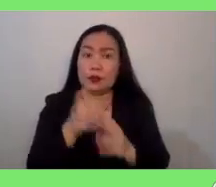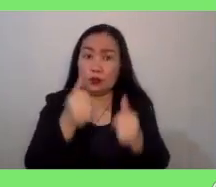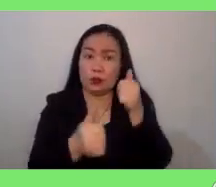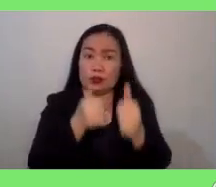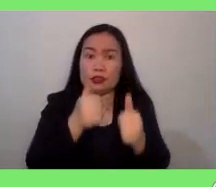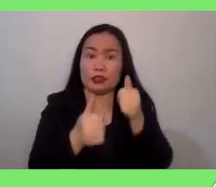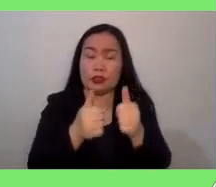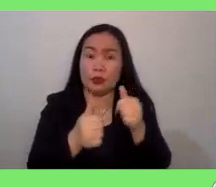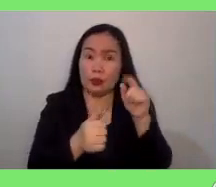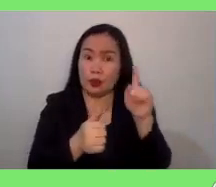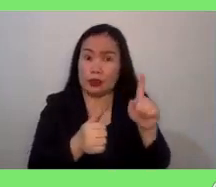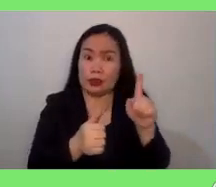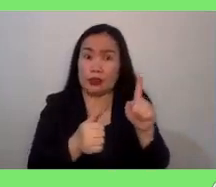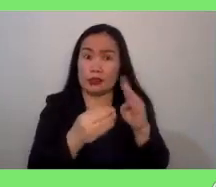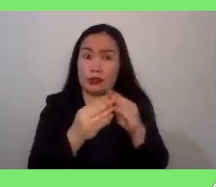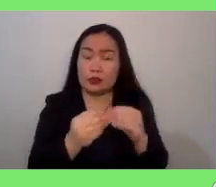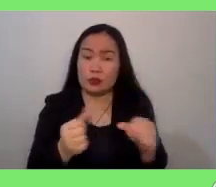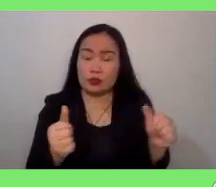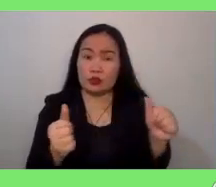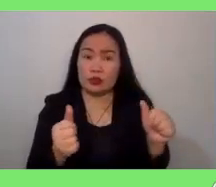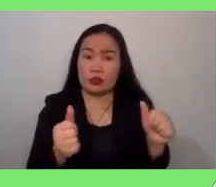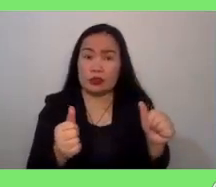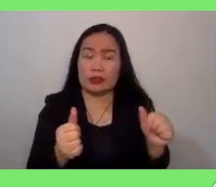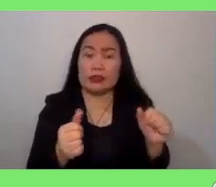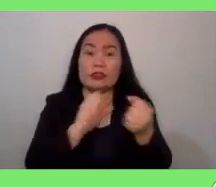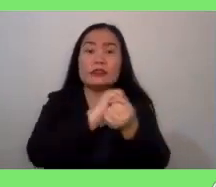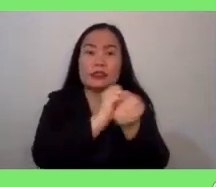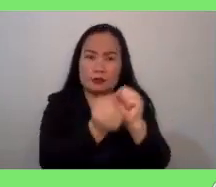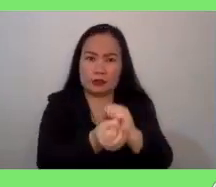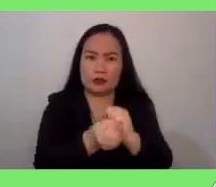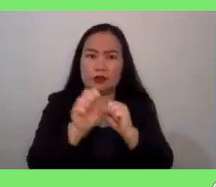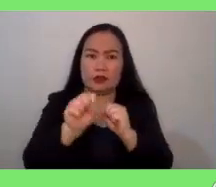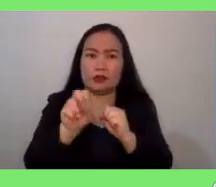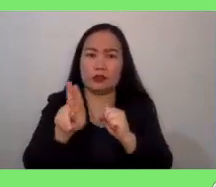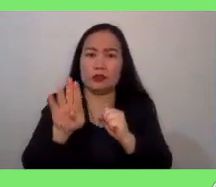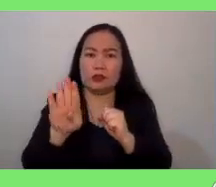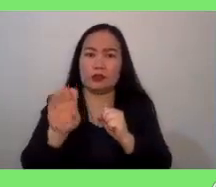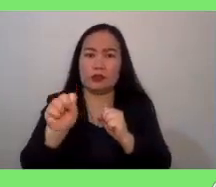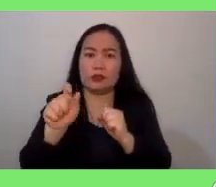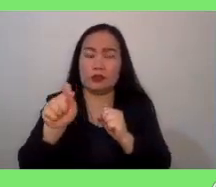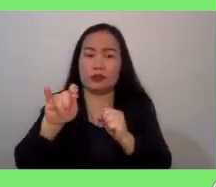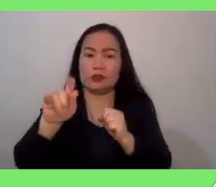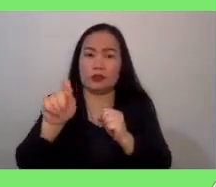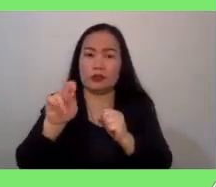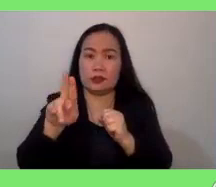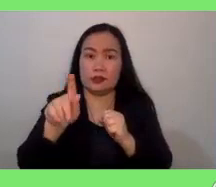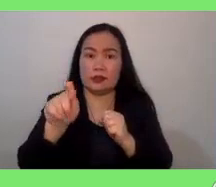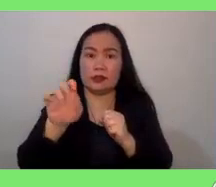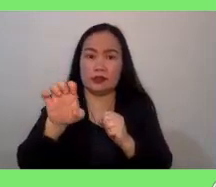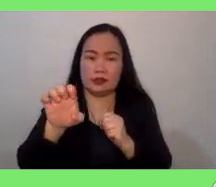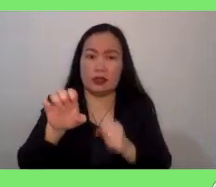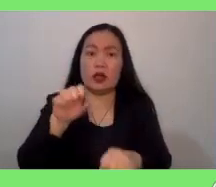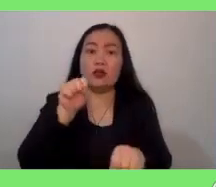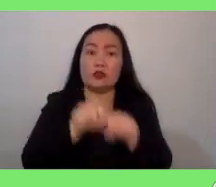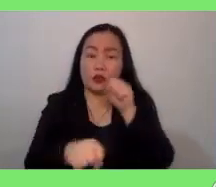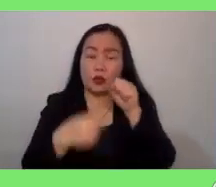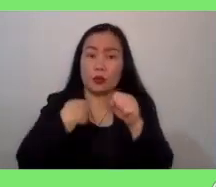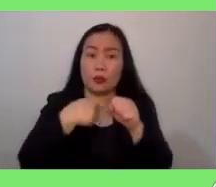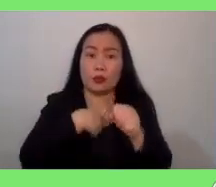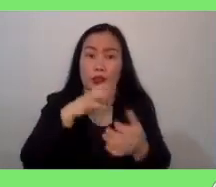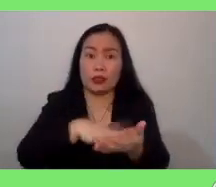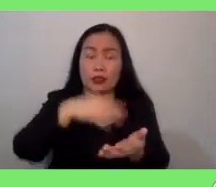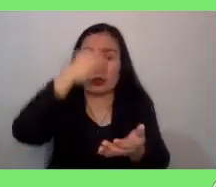is the solution, isa-substitute po natin siya pareho. Okay? Para malaman natin kung alin dito